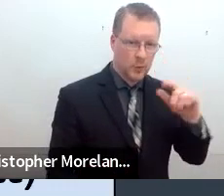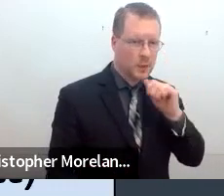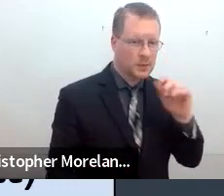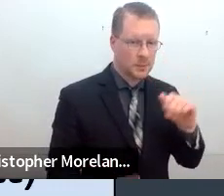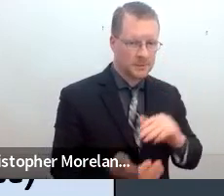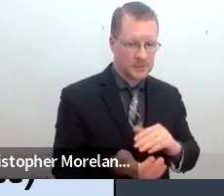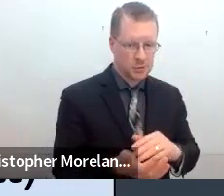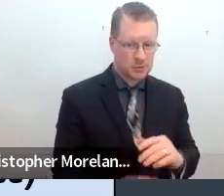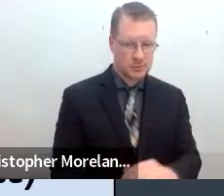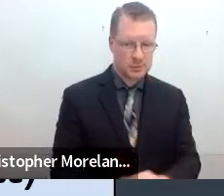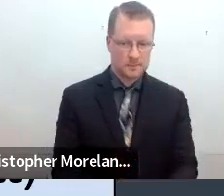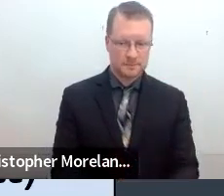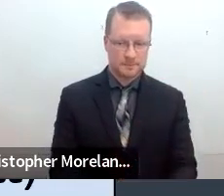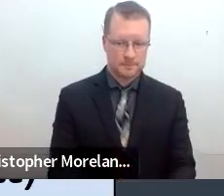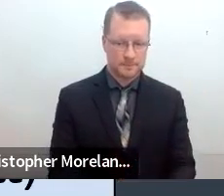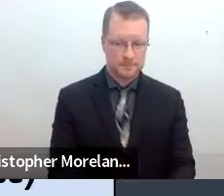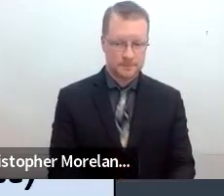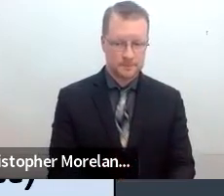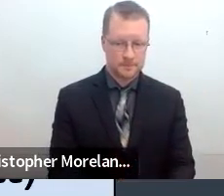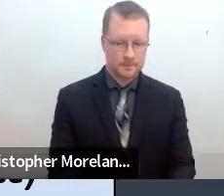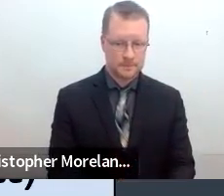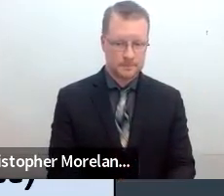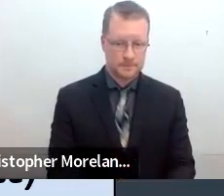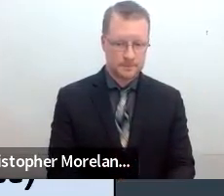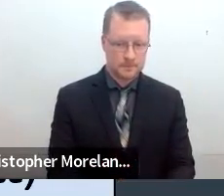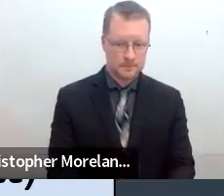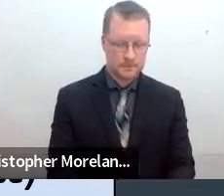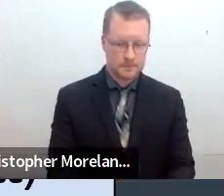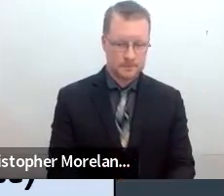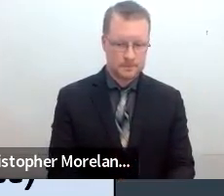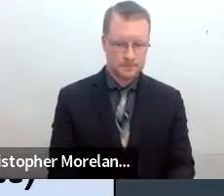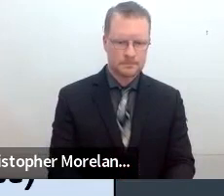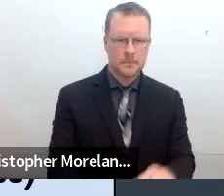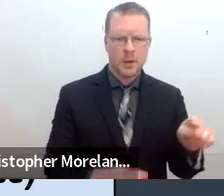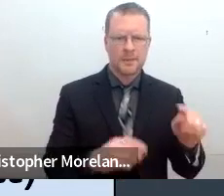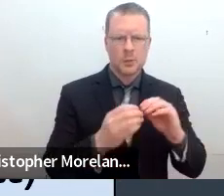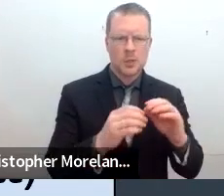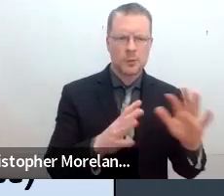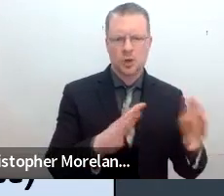that, compared to less than 2% of physicians without disabilities.